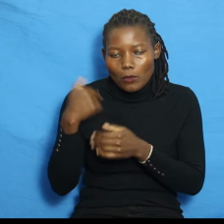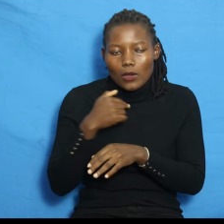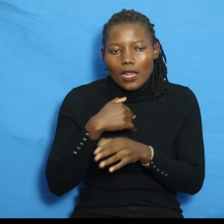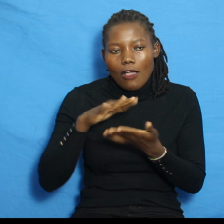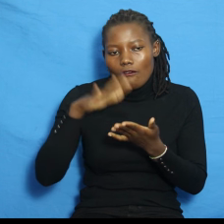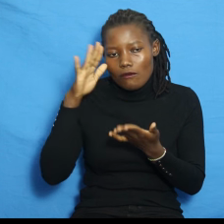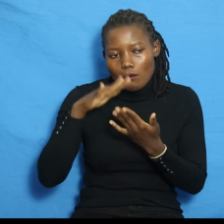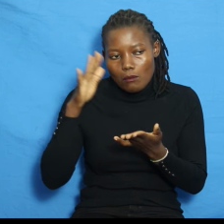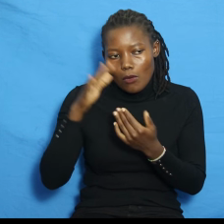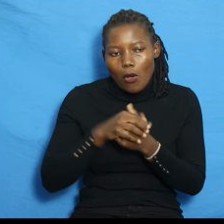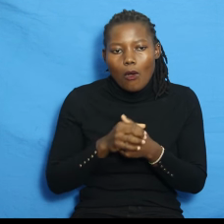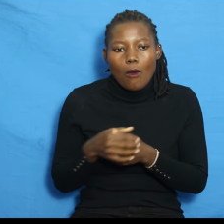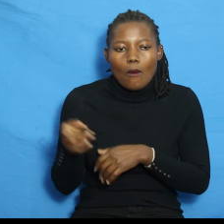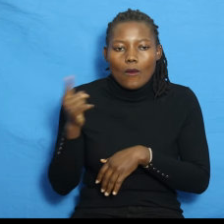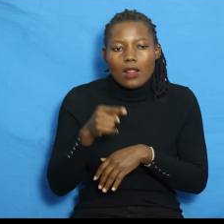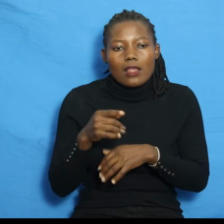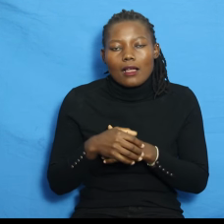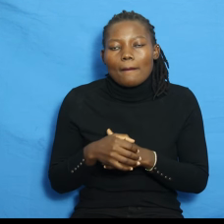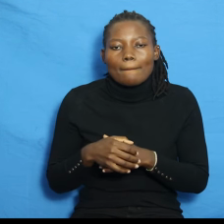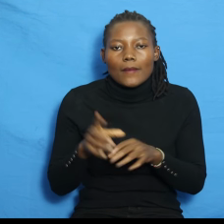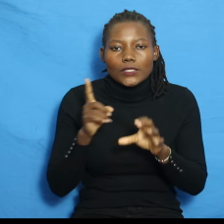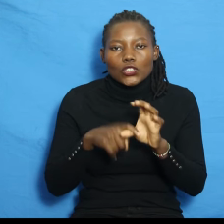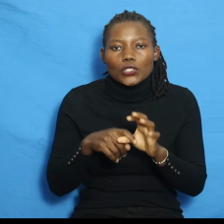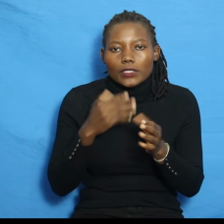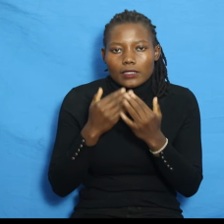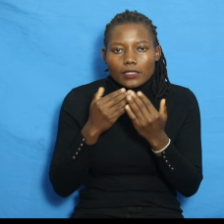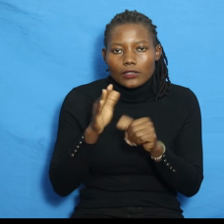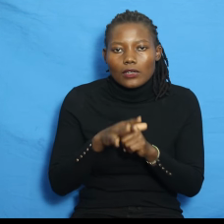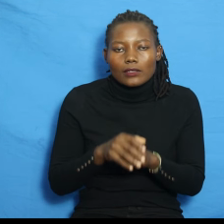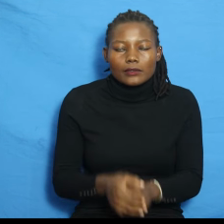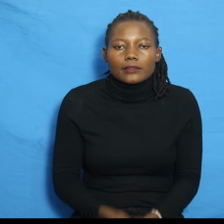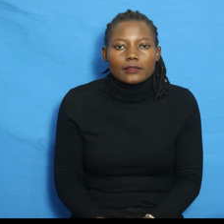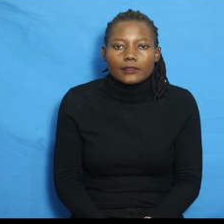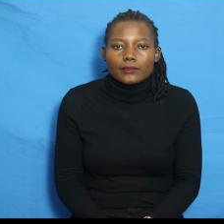this. More of you will come on board. Thank you very much for listening to me, and I appreciate it.